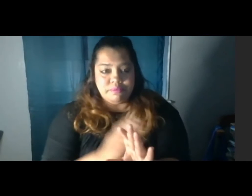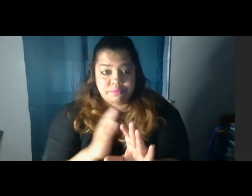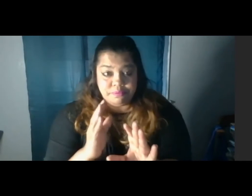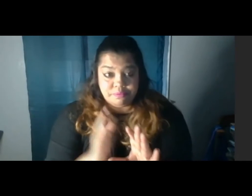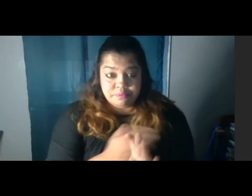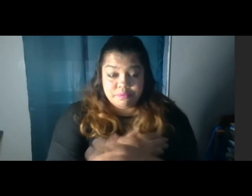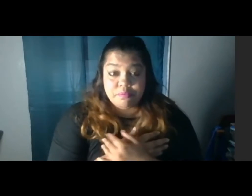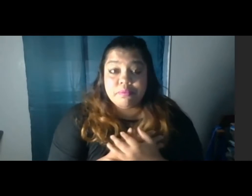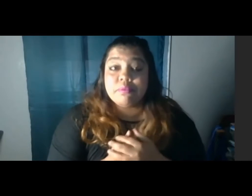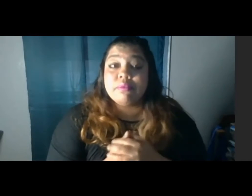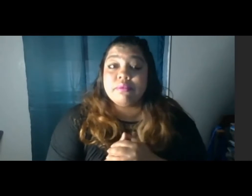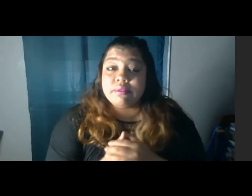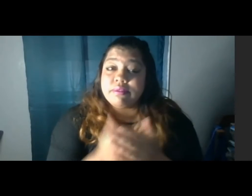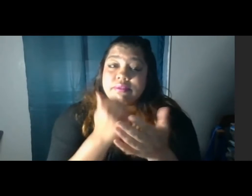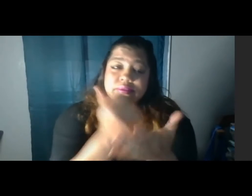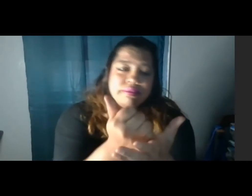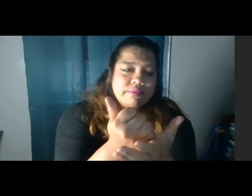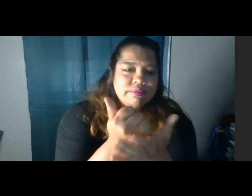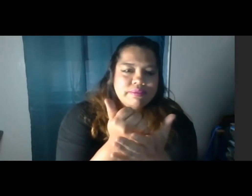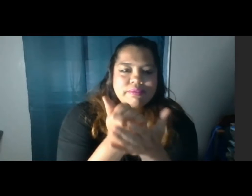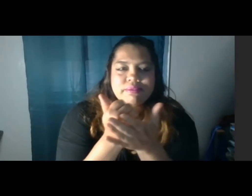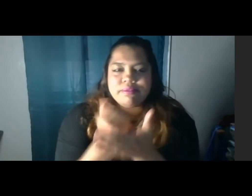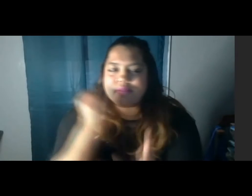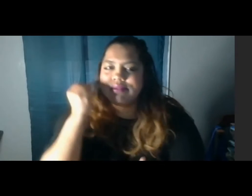So won't you help me